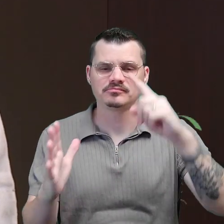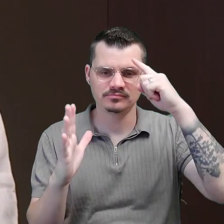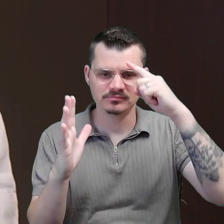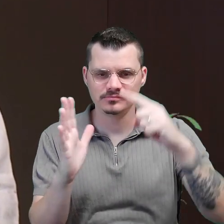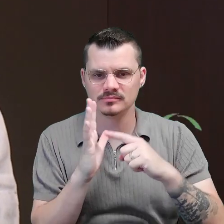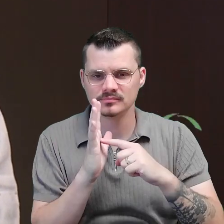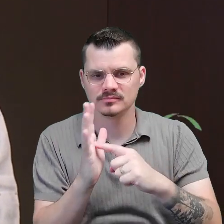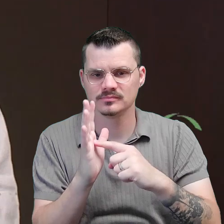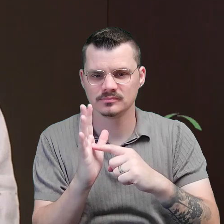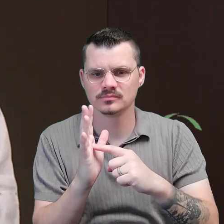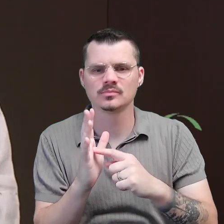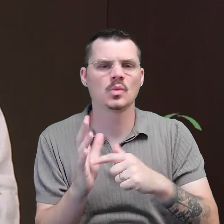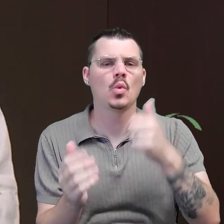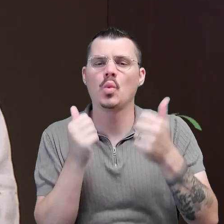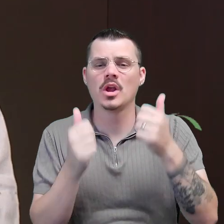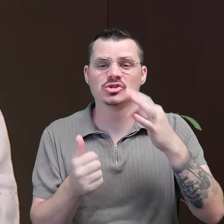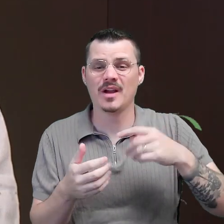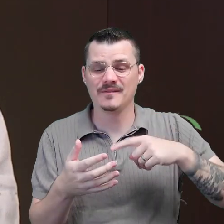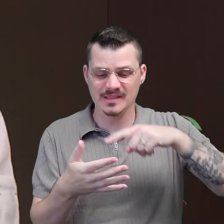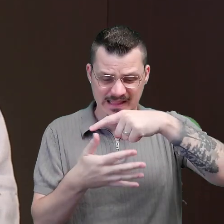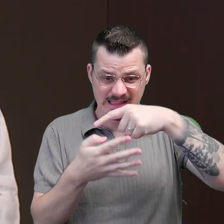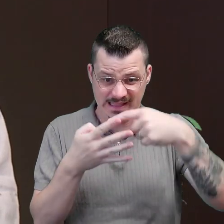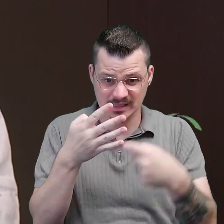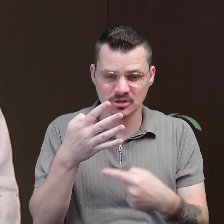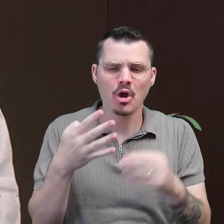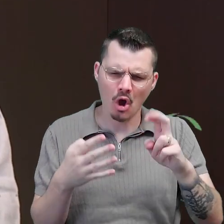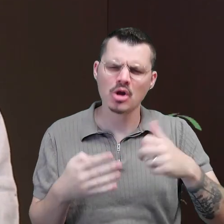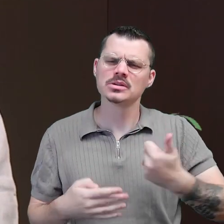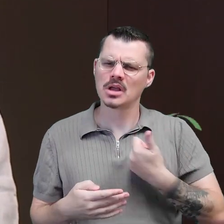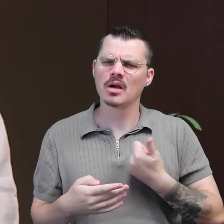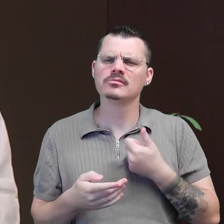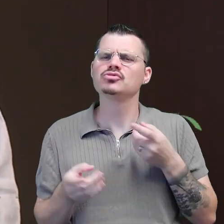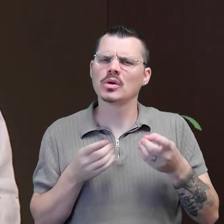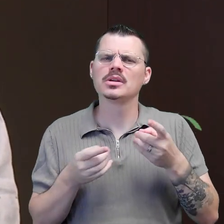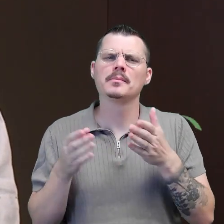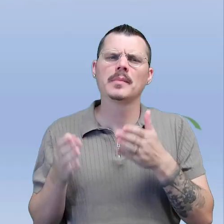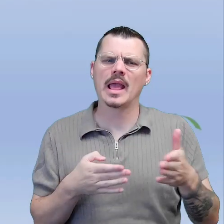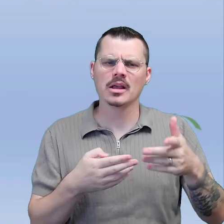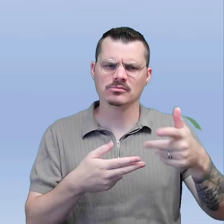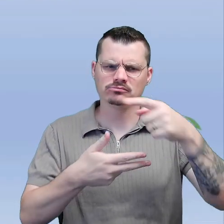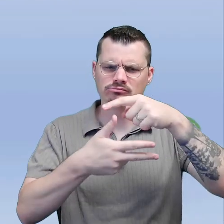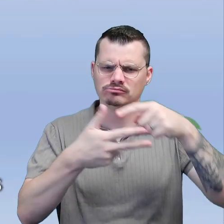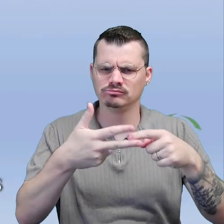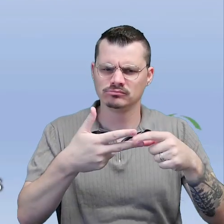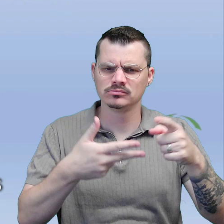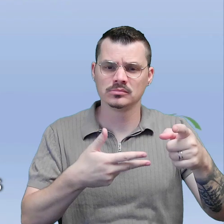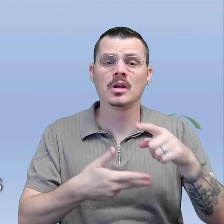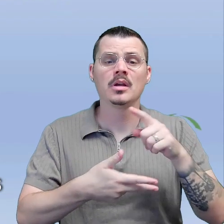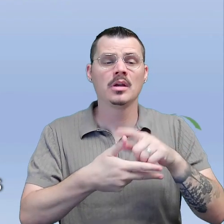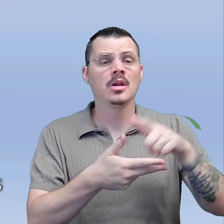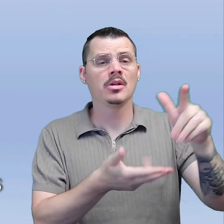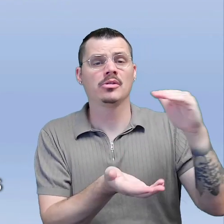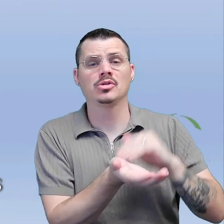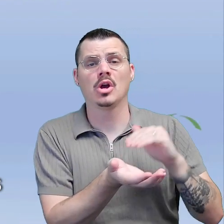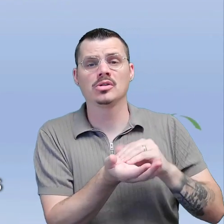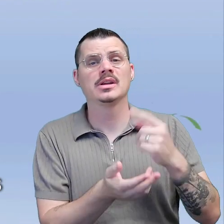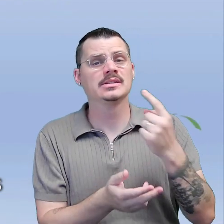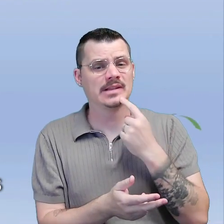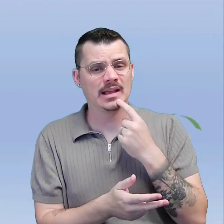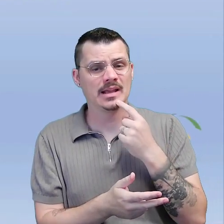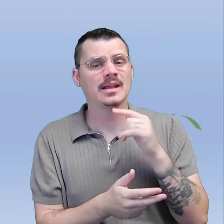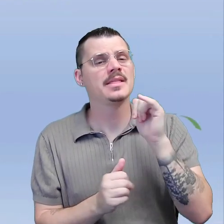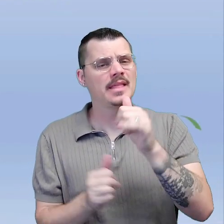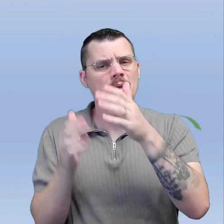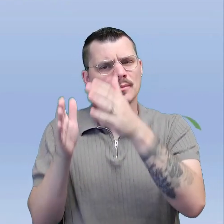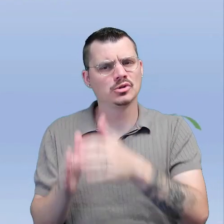For example, which of these are self-directed plans? The primary care physician has said